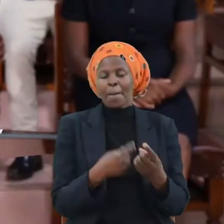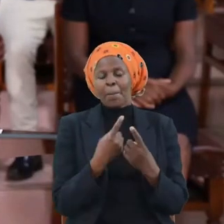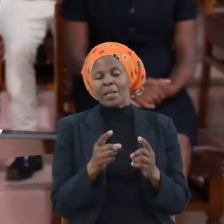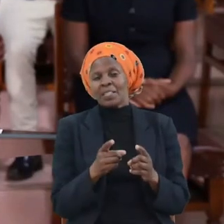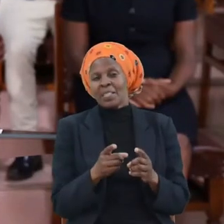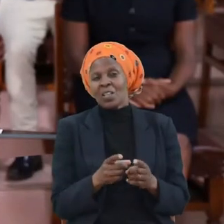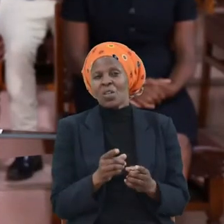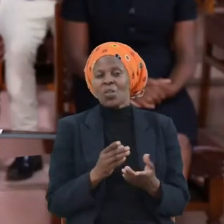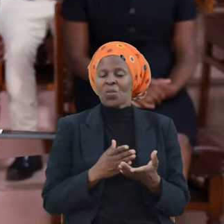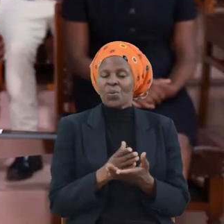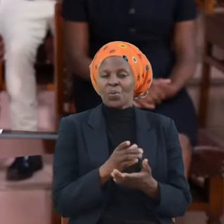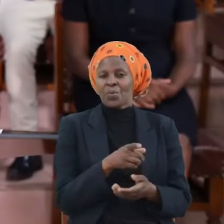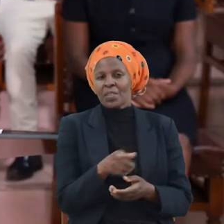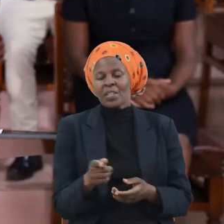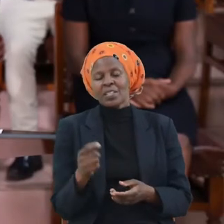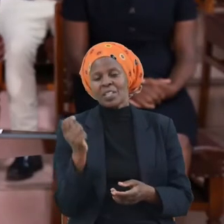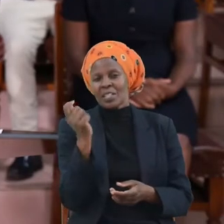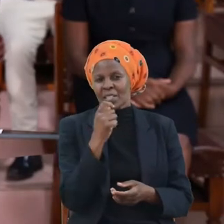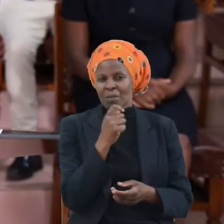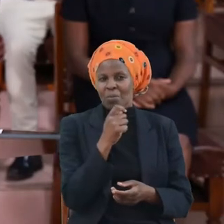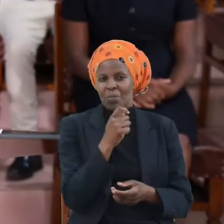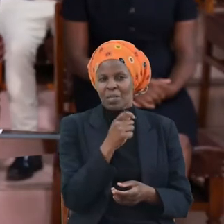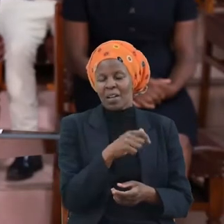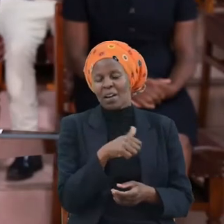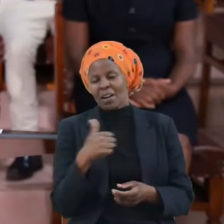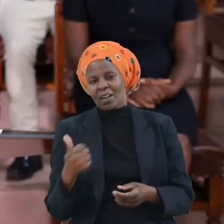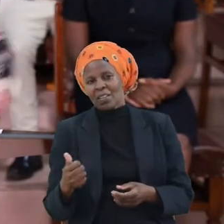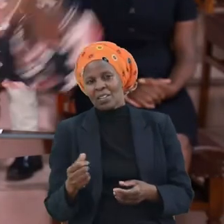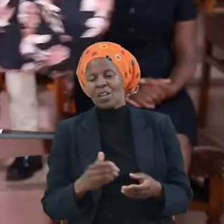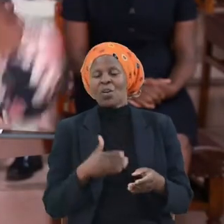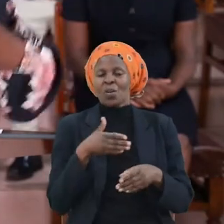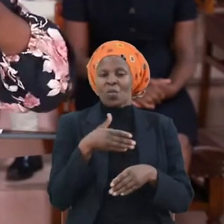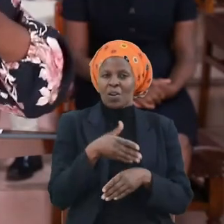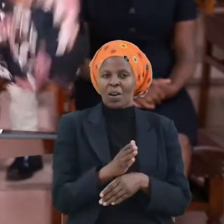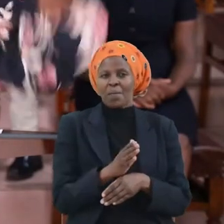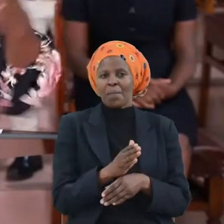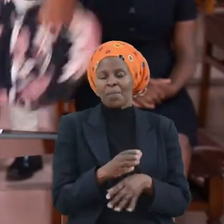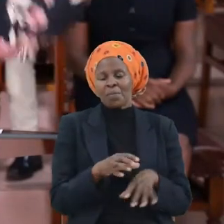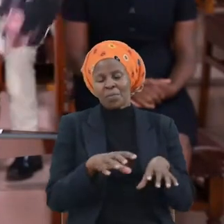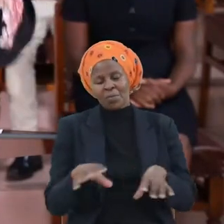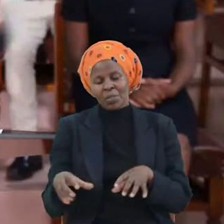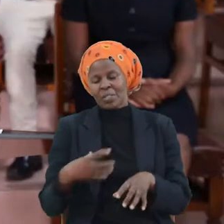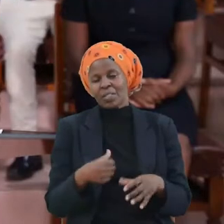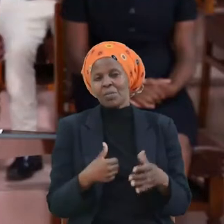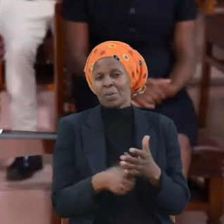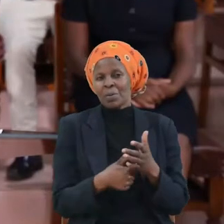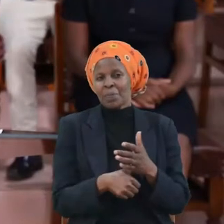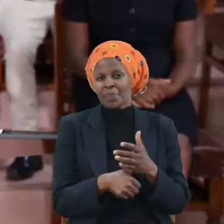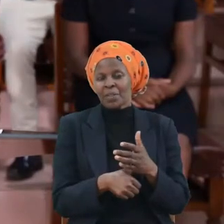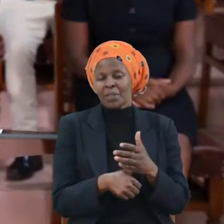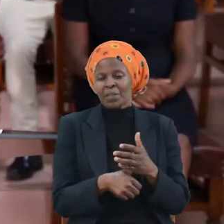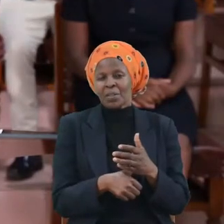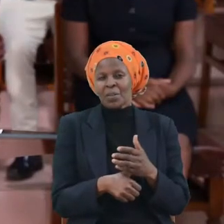conquer. Because the Bible says that there is nothing that we face which is new to others or which is our